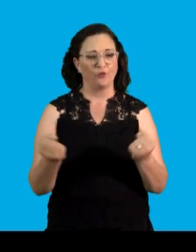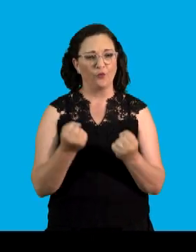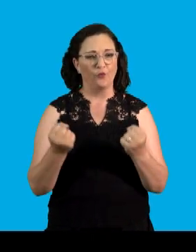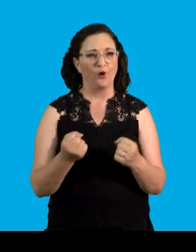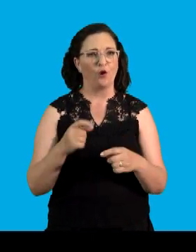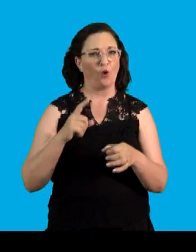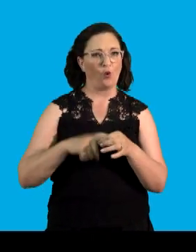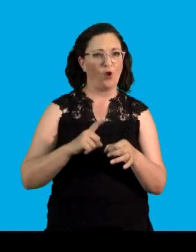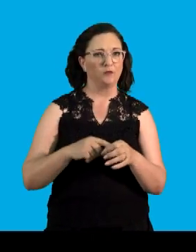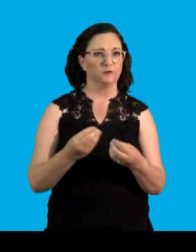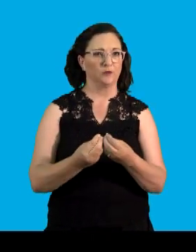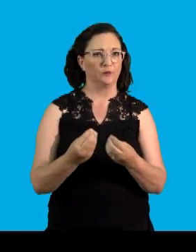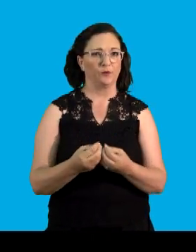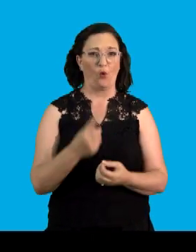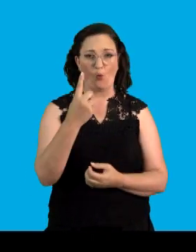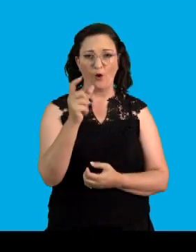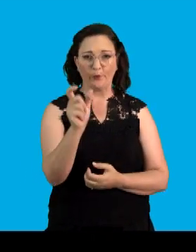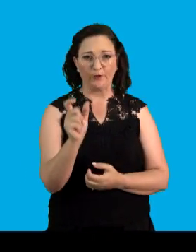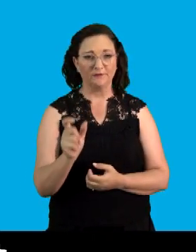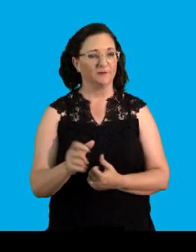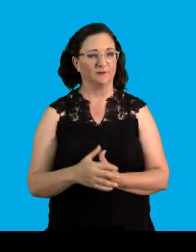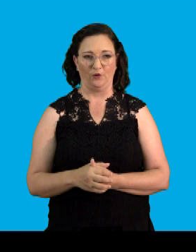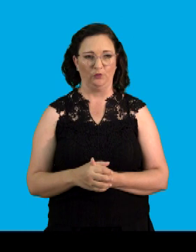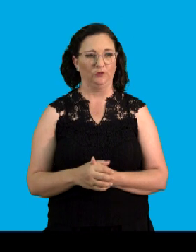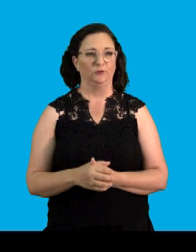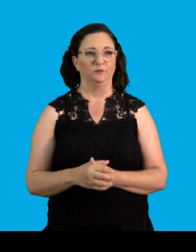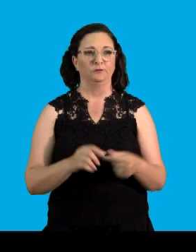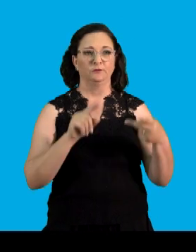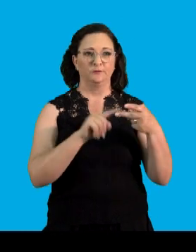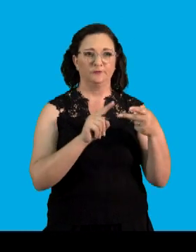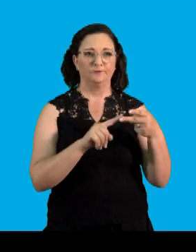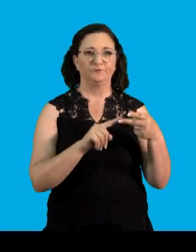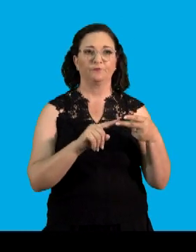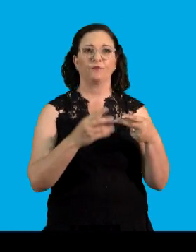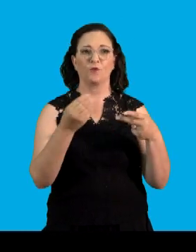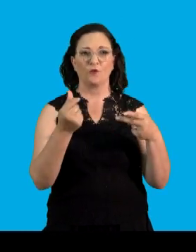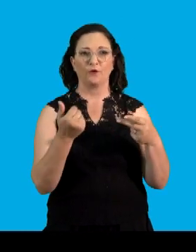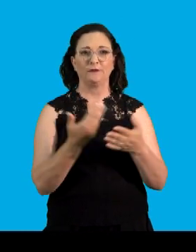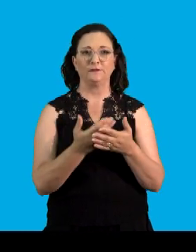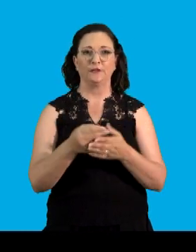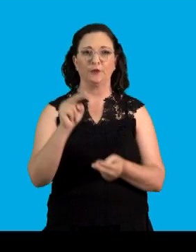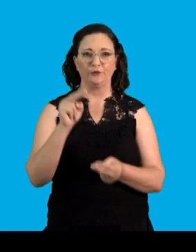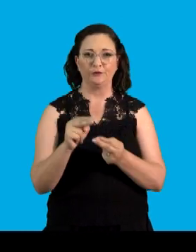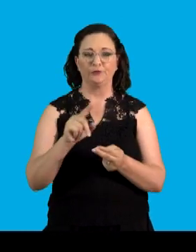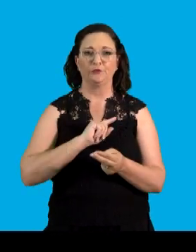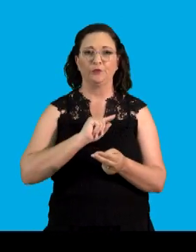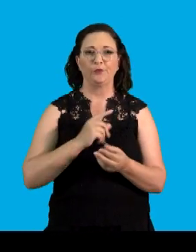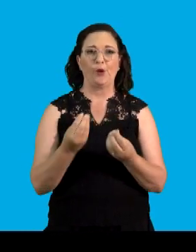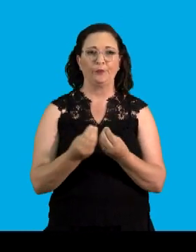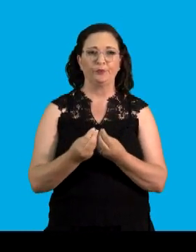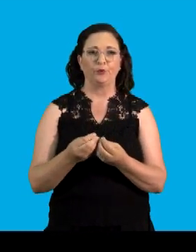produce quality products. It's not one word answers. Right. Costs can be reduced through elimination of